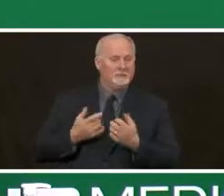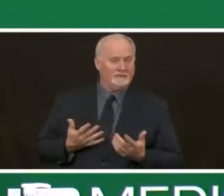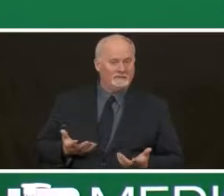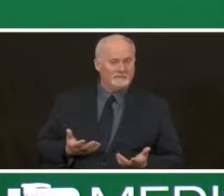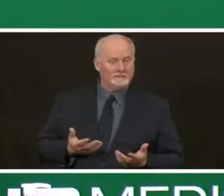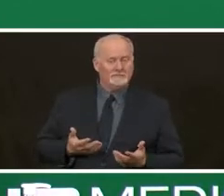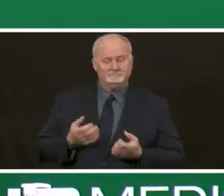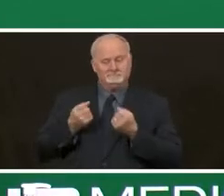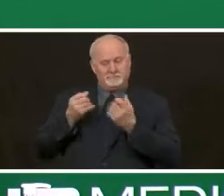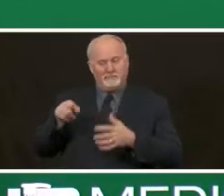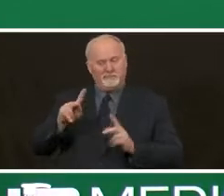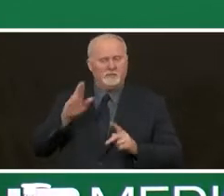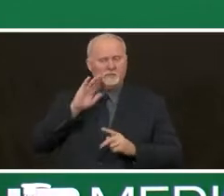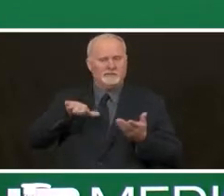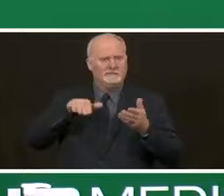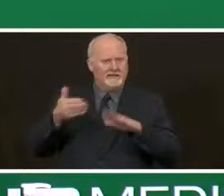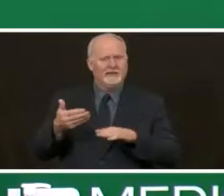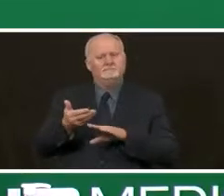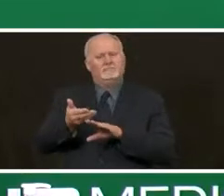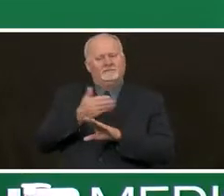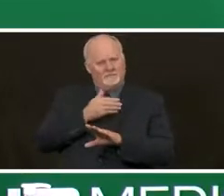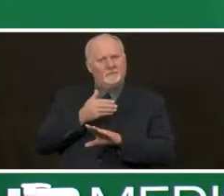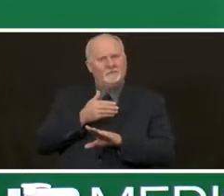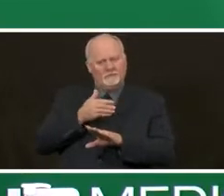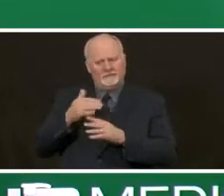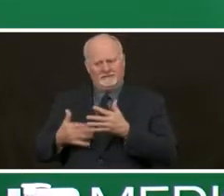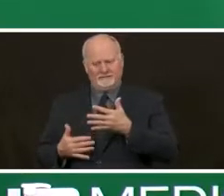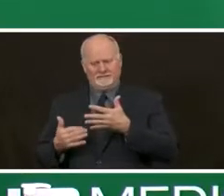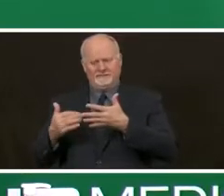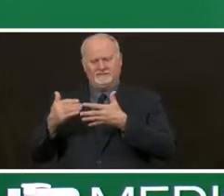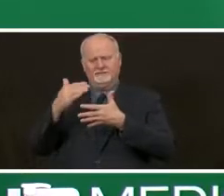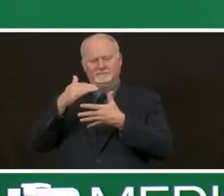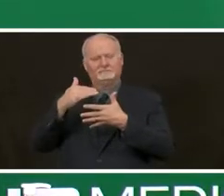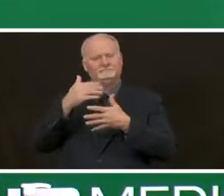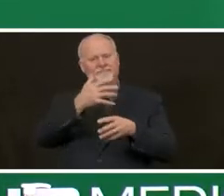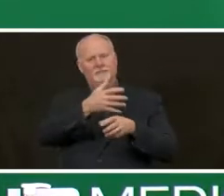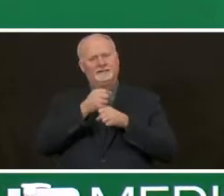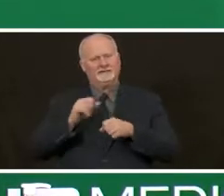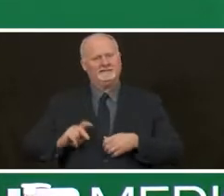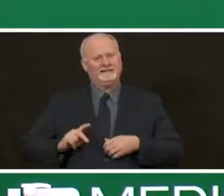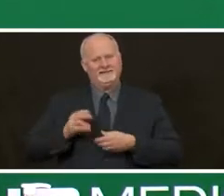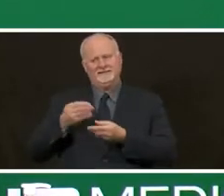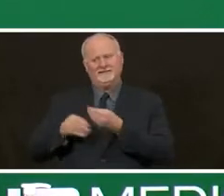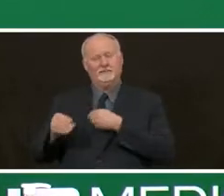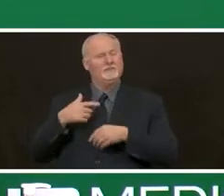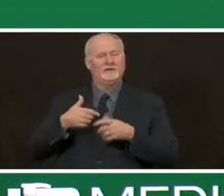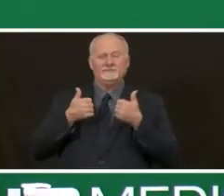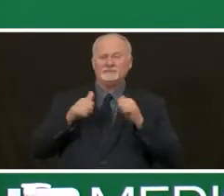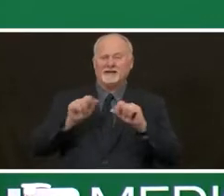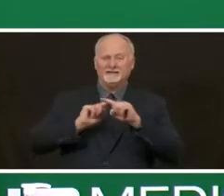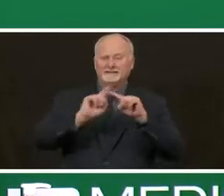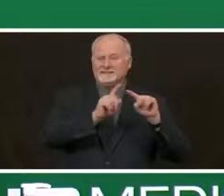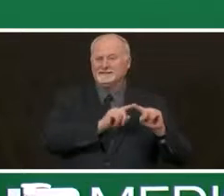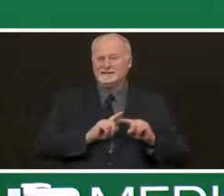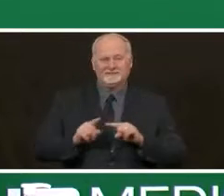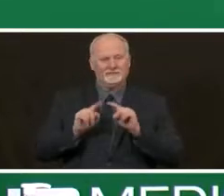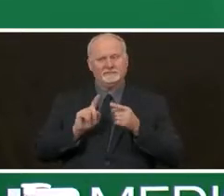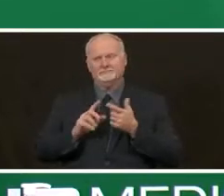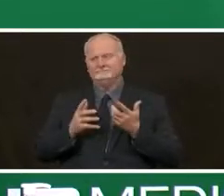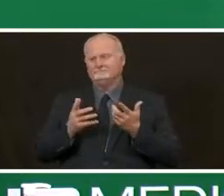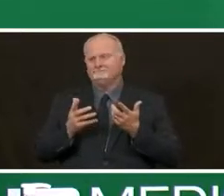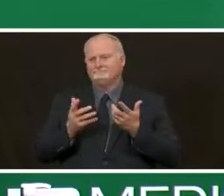of these individuals are going to die before we ever get them a kidney. We have tried so many things in this country to